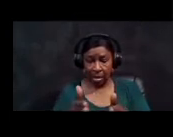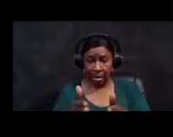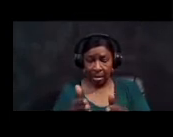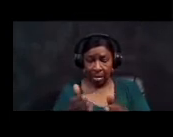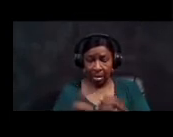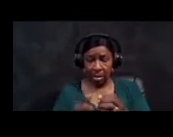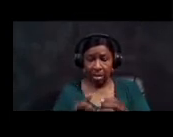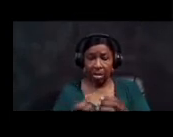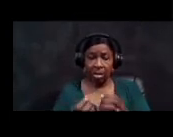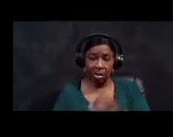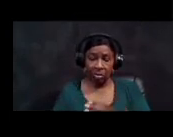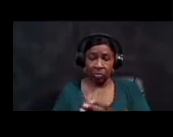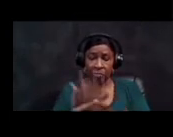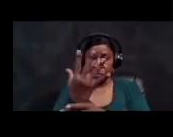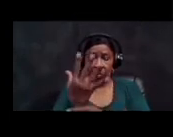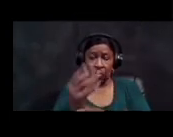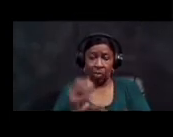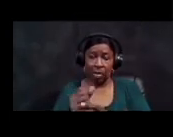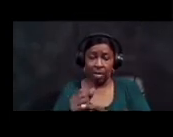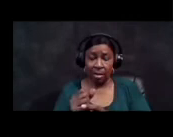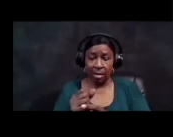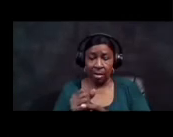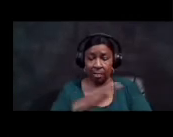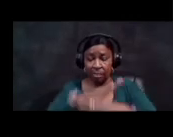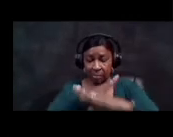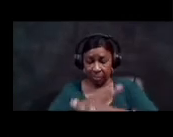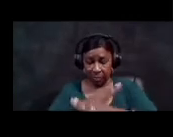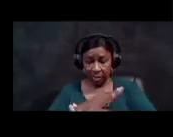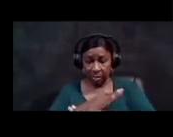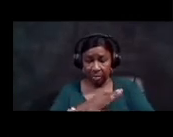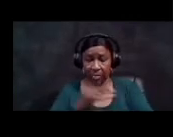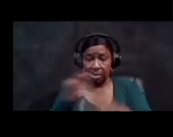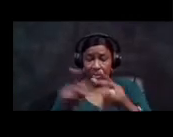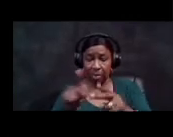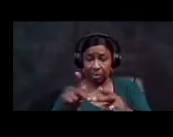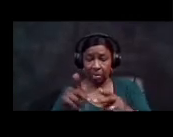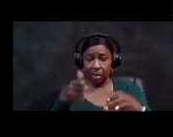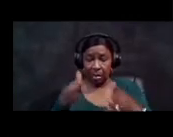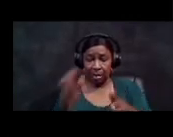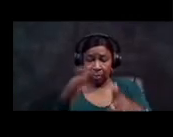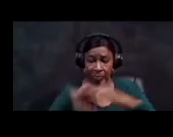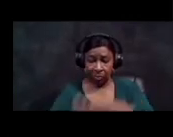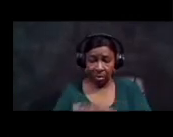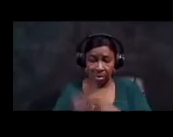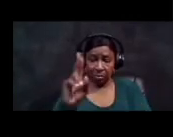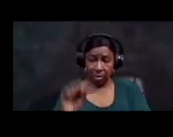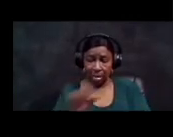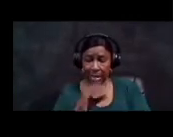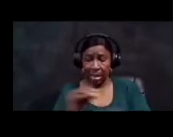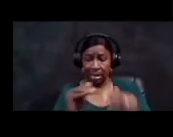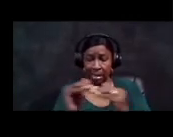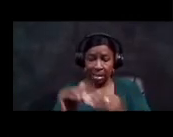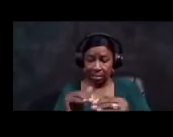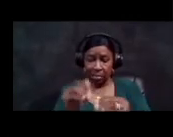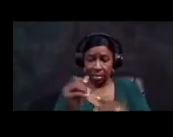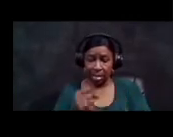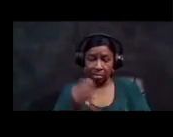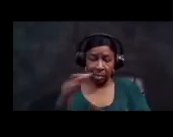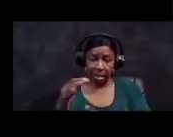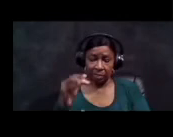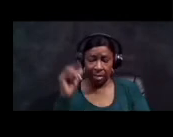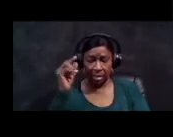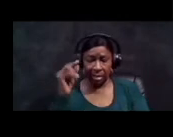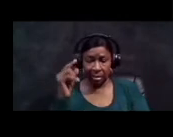in an escalating logic of deterrence that over time evolved into or encompassed an equally expansive logic of